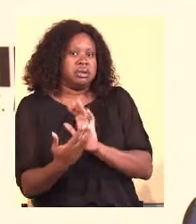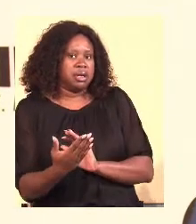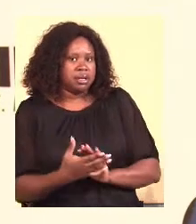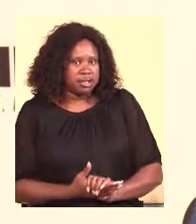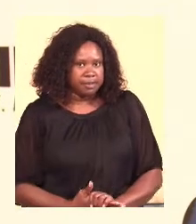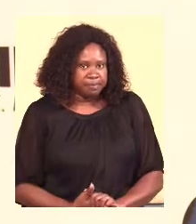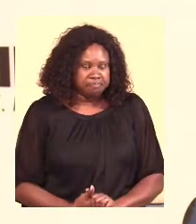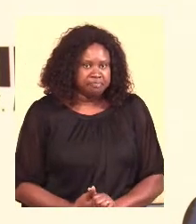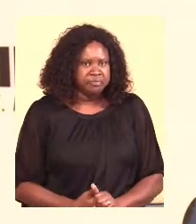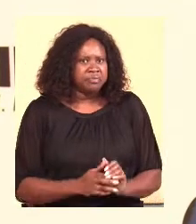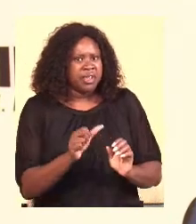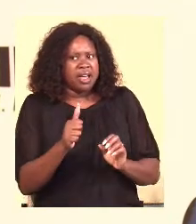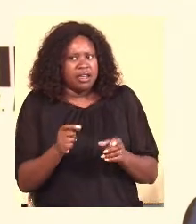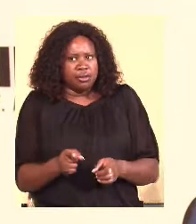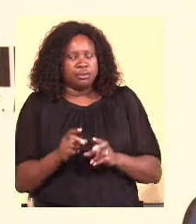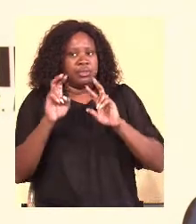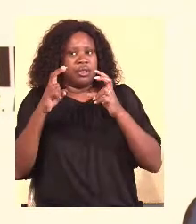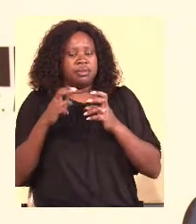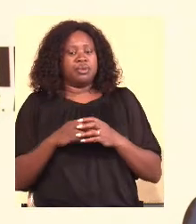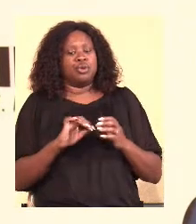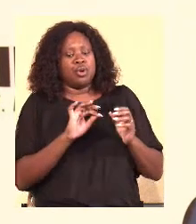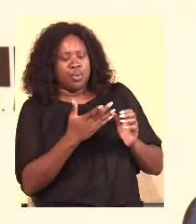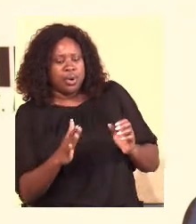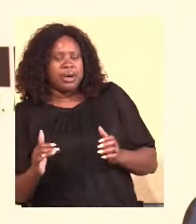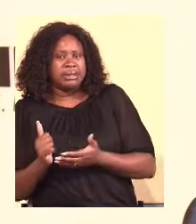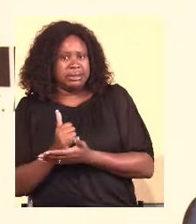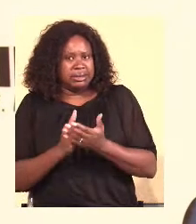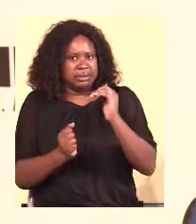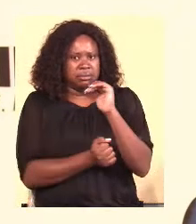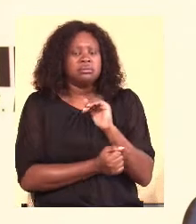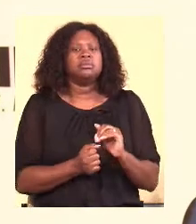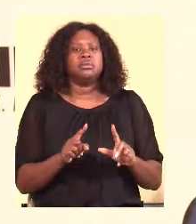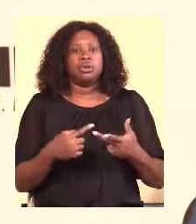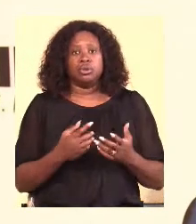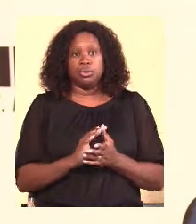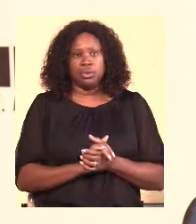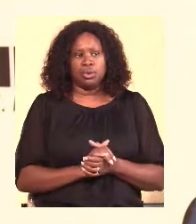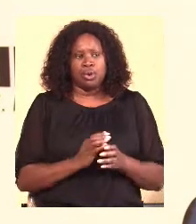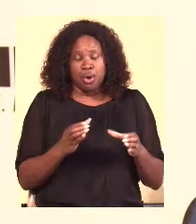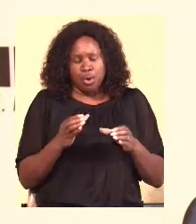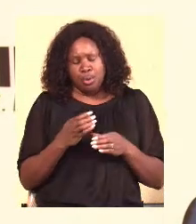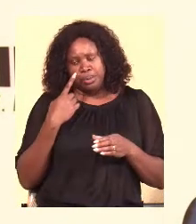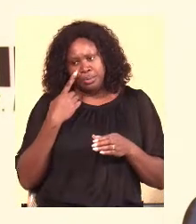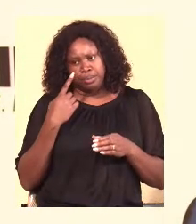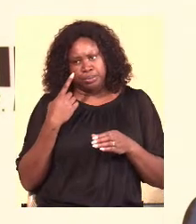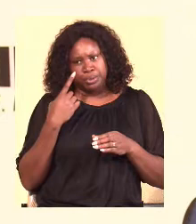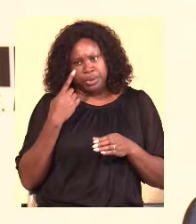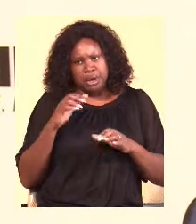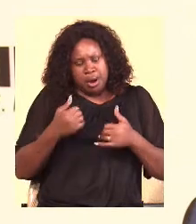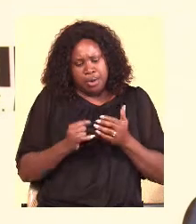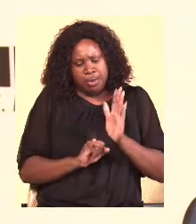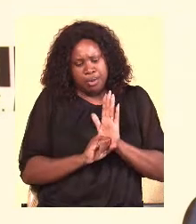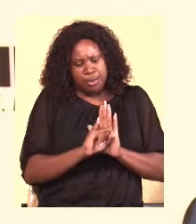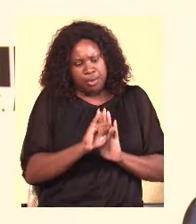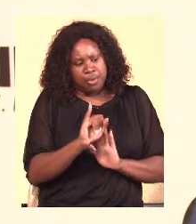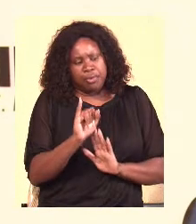Another sub-theme here is water and sanitation facilities. The group will be looking at how to improve water and